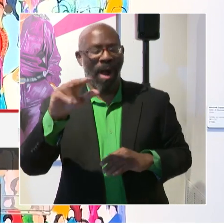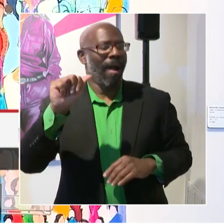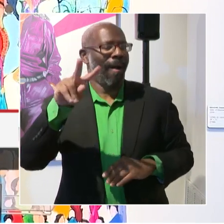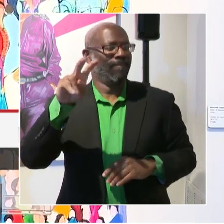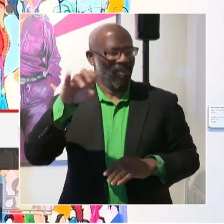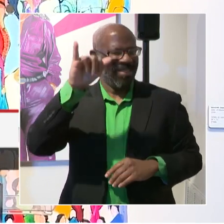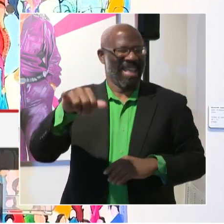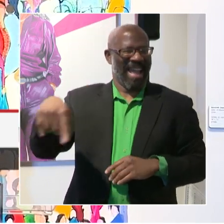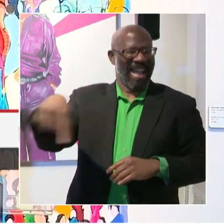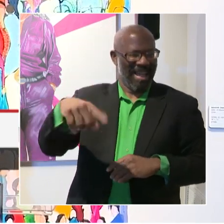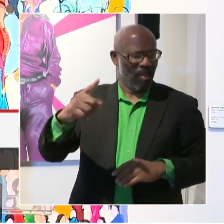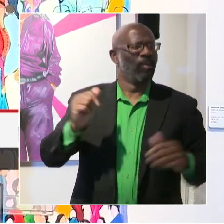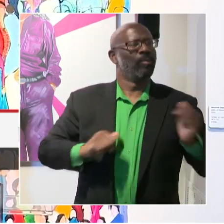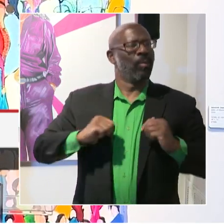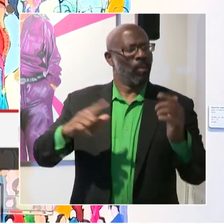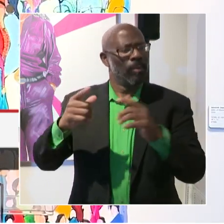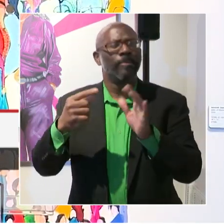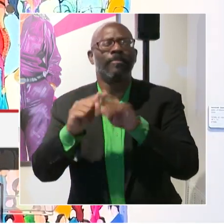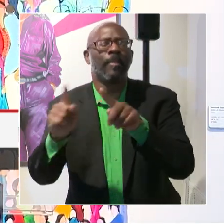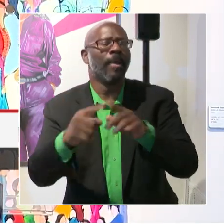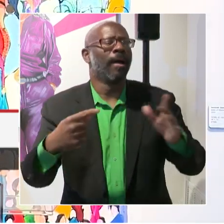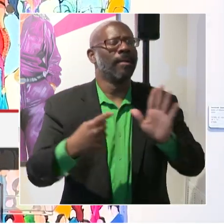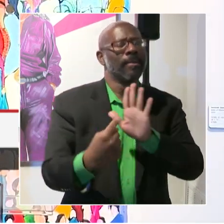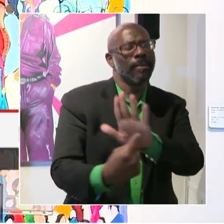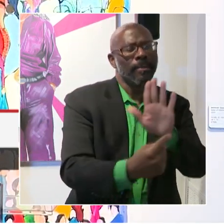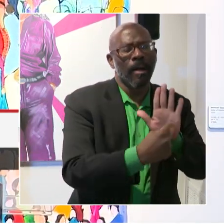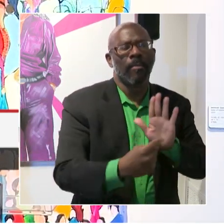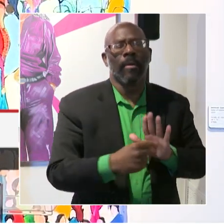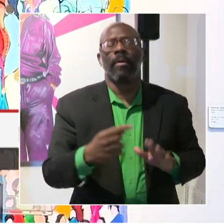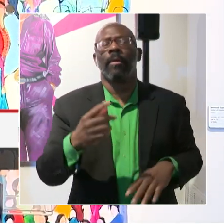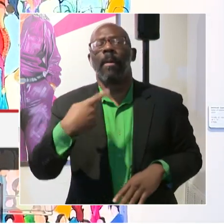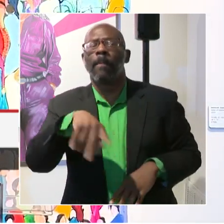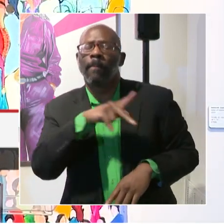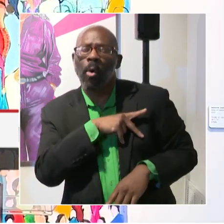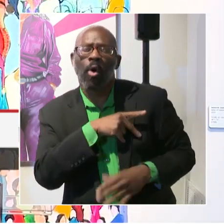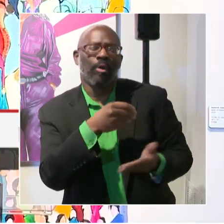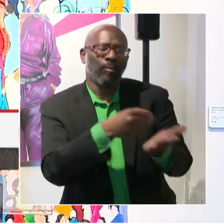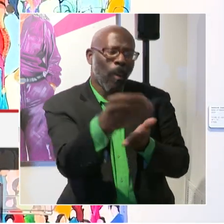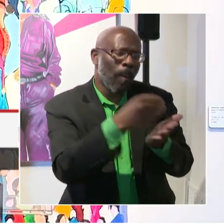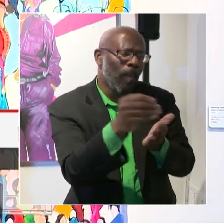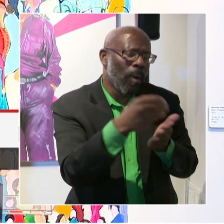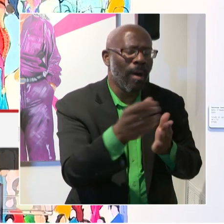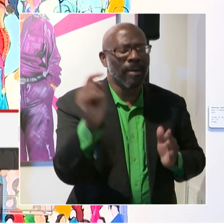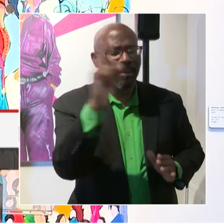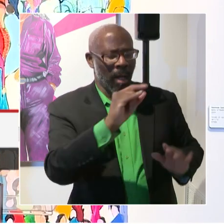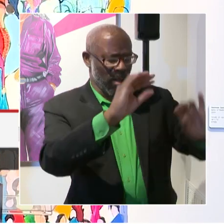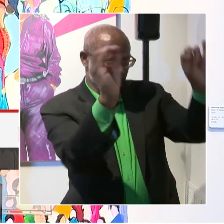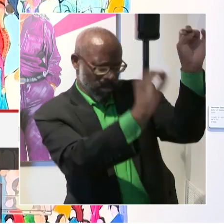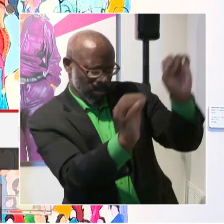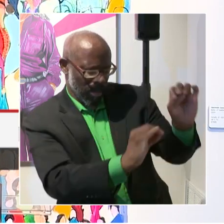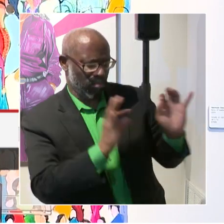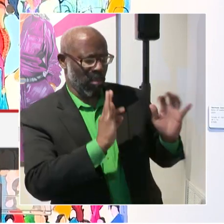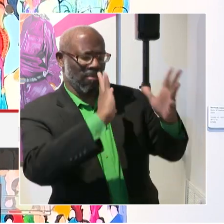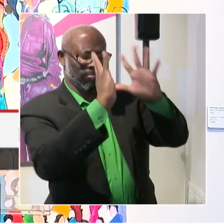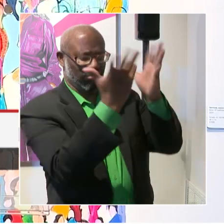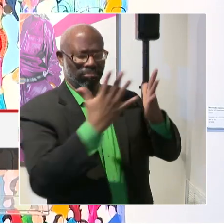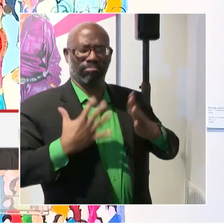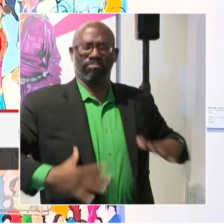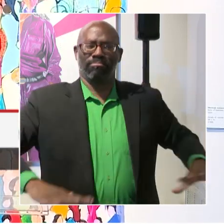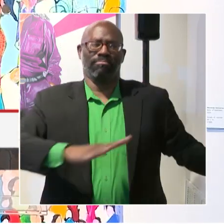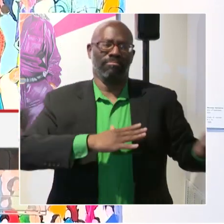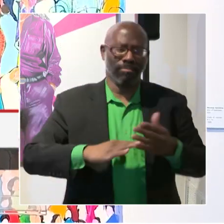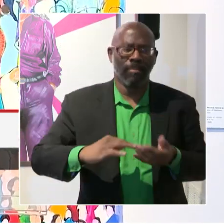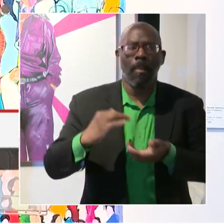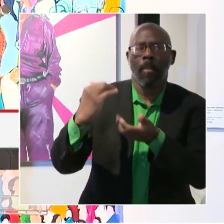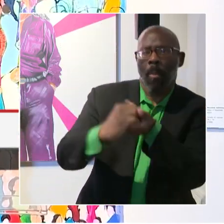shopping to costume design for TV, film, and television, things that the city didn't have before. And so what's great about that